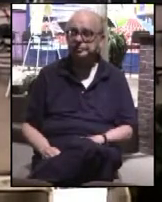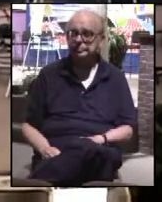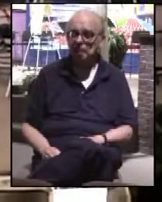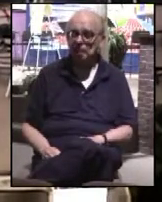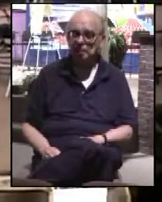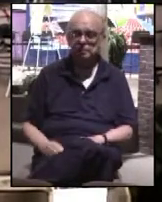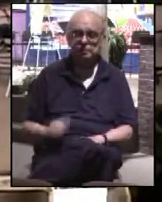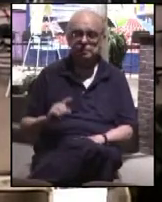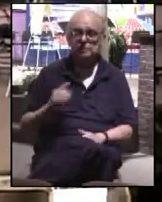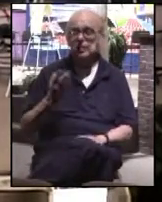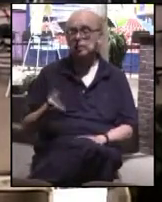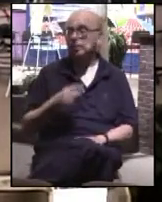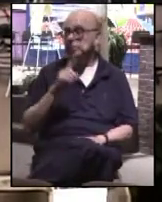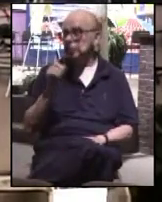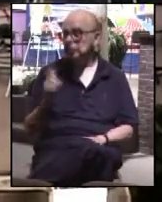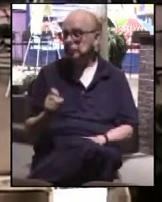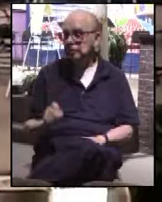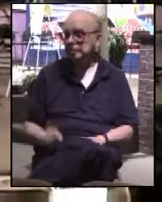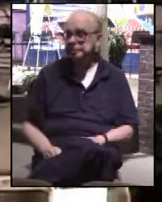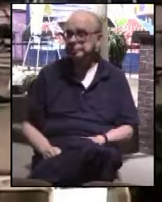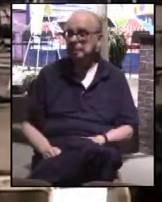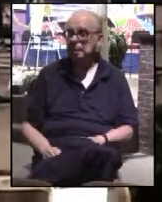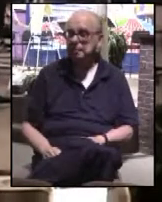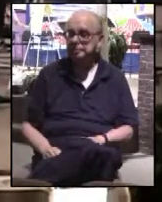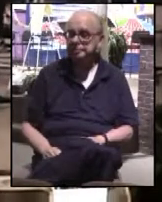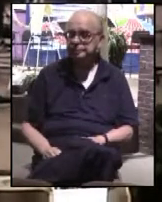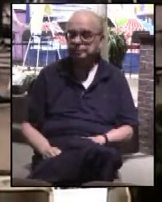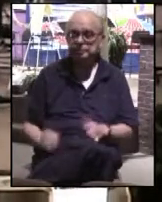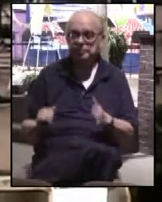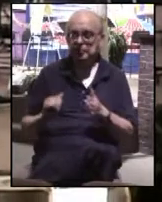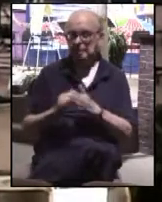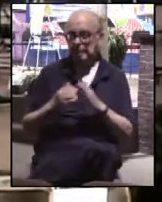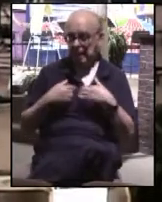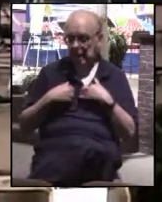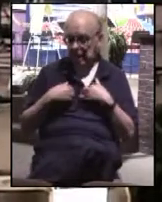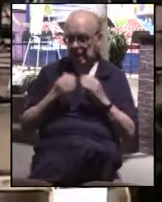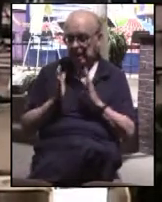well here's the question that i have